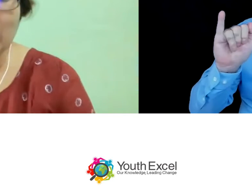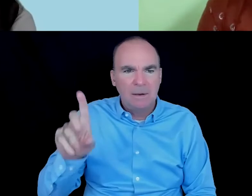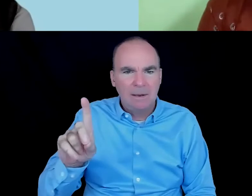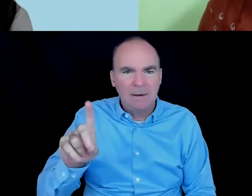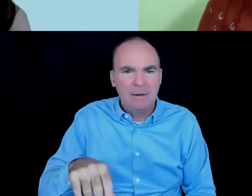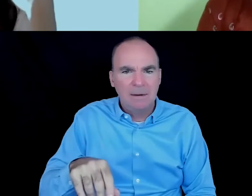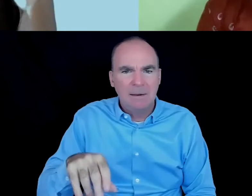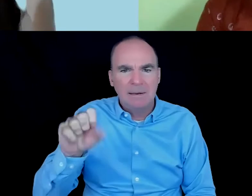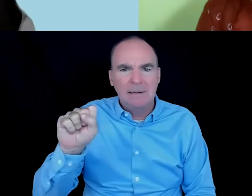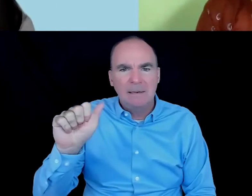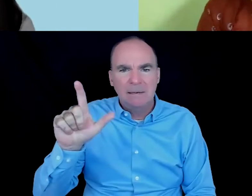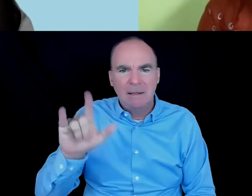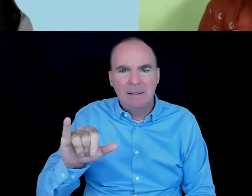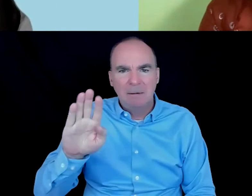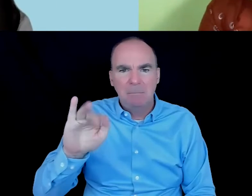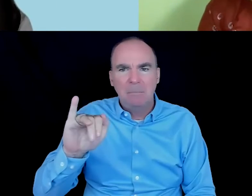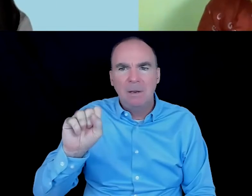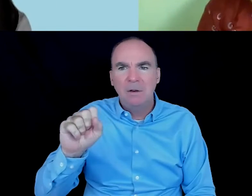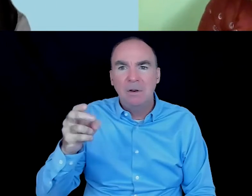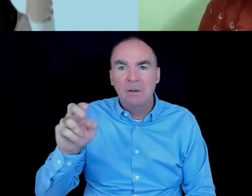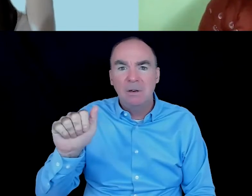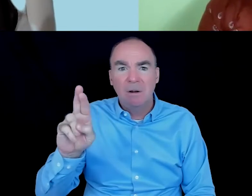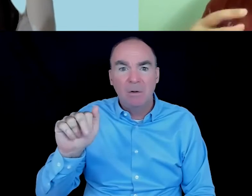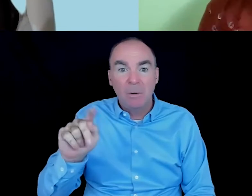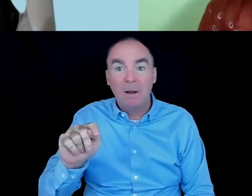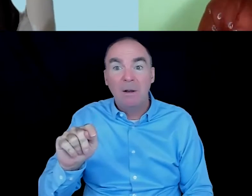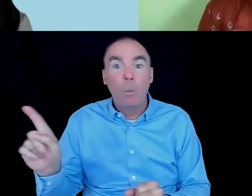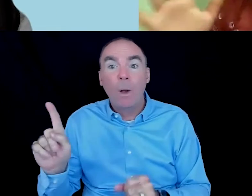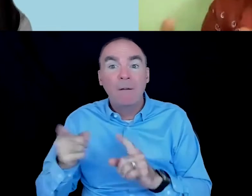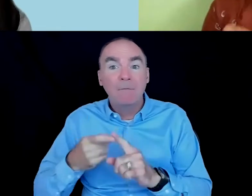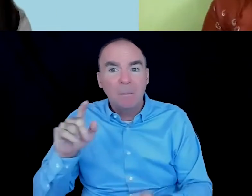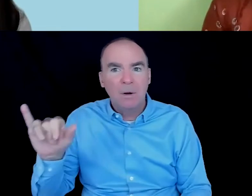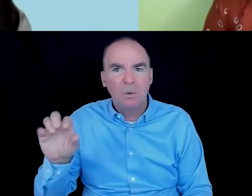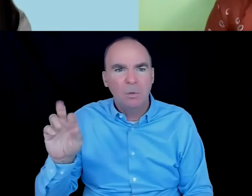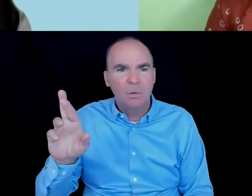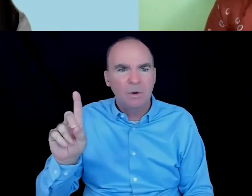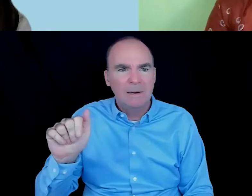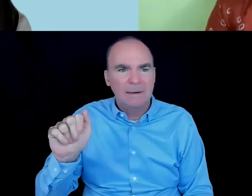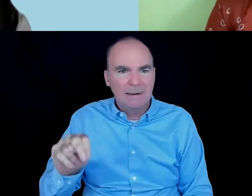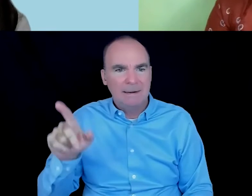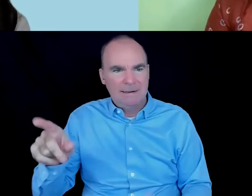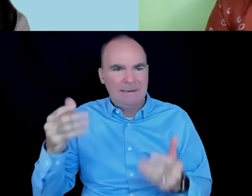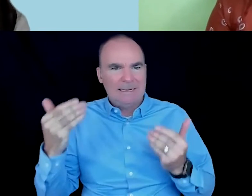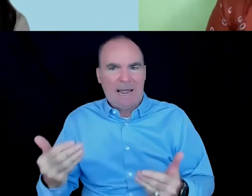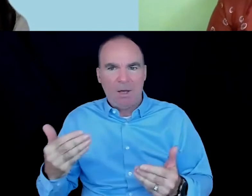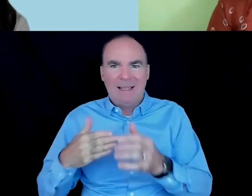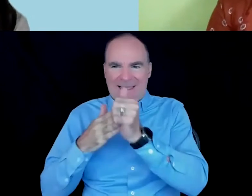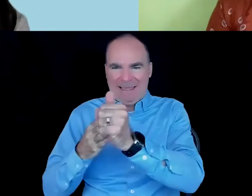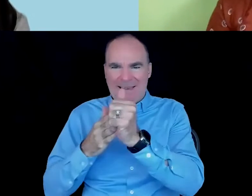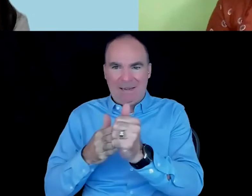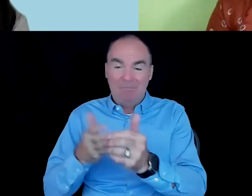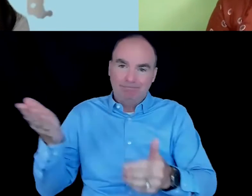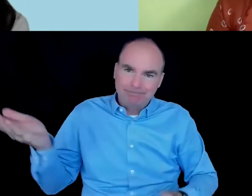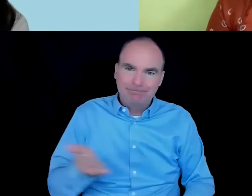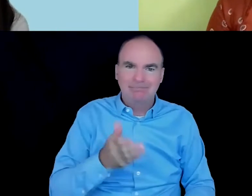Sally Bishara, who is joining us today from Jordan to lead us in this part of the event. Sally, welcome to the